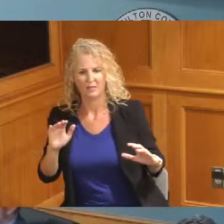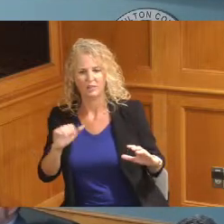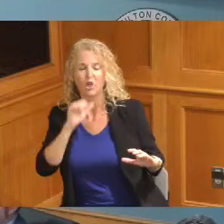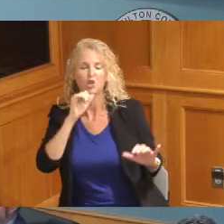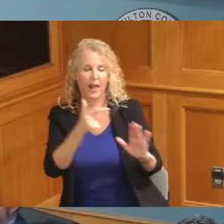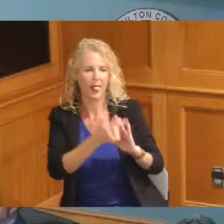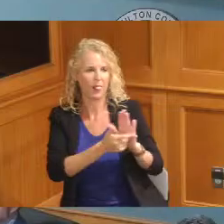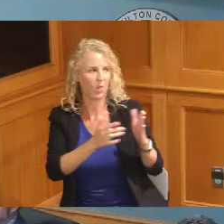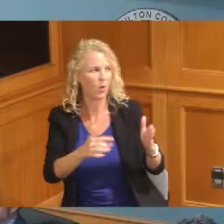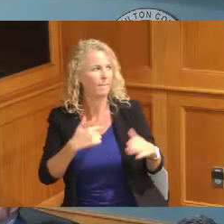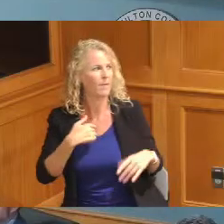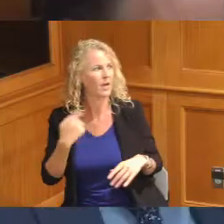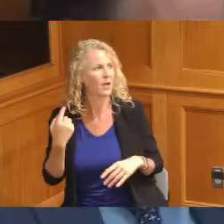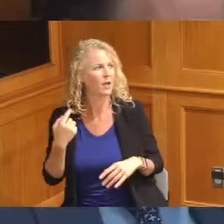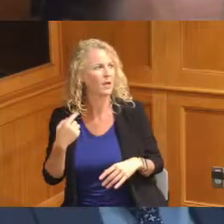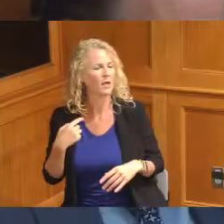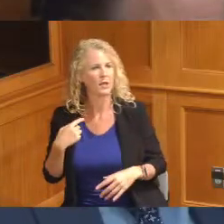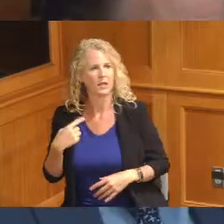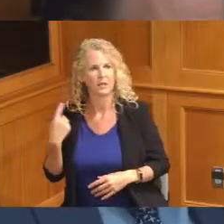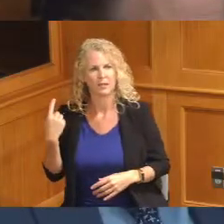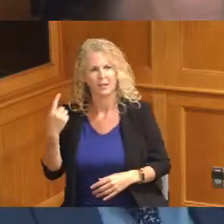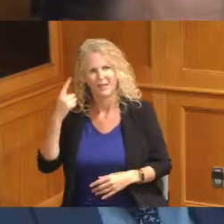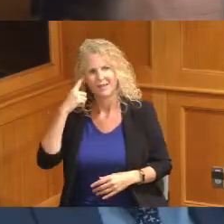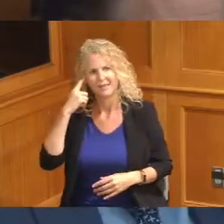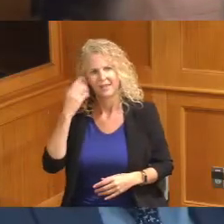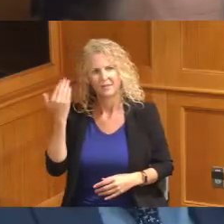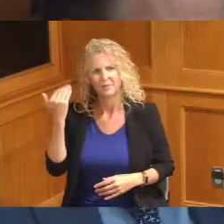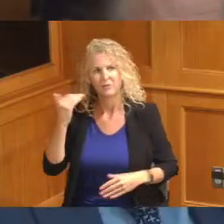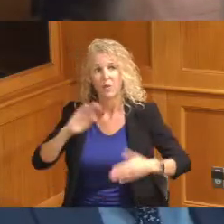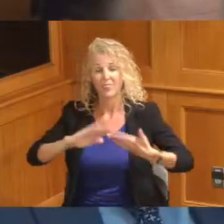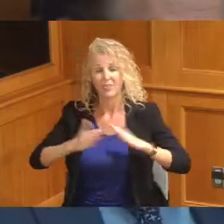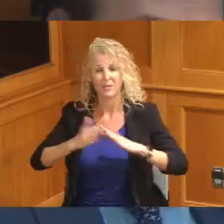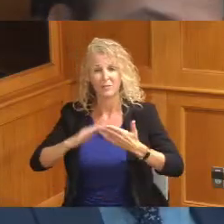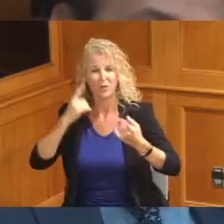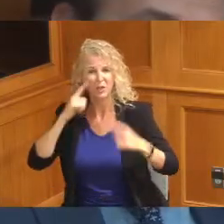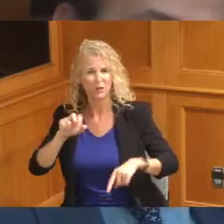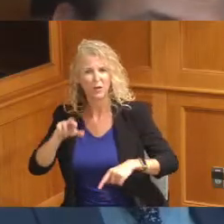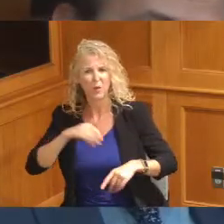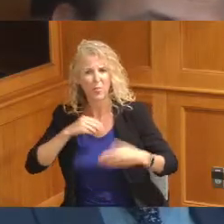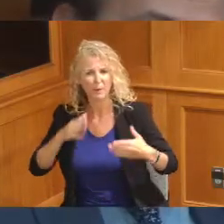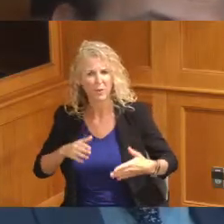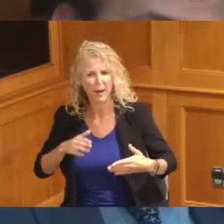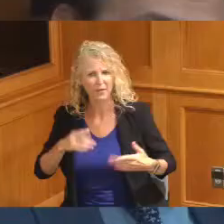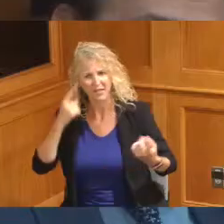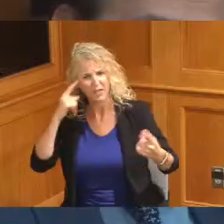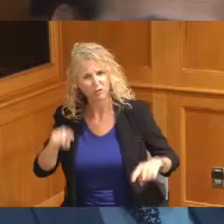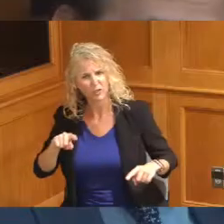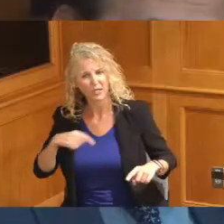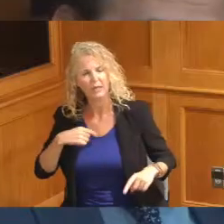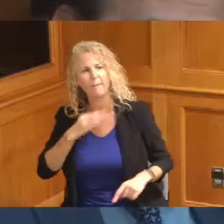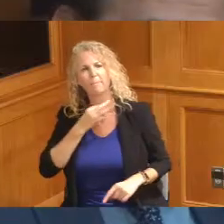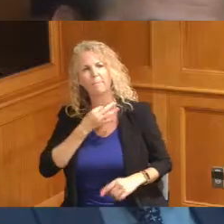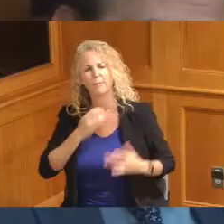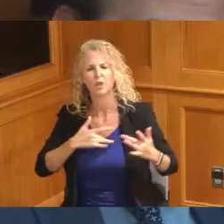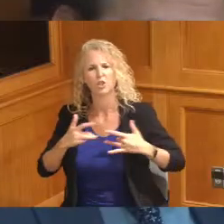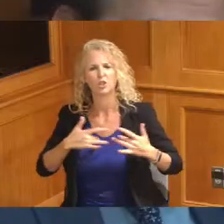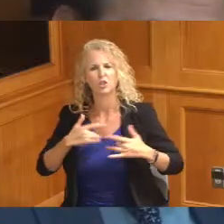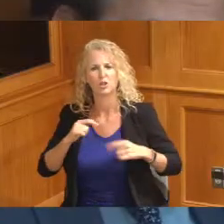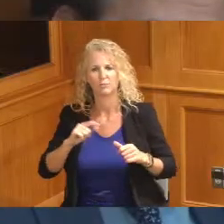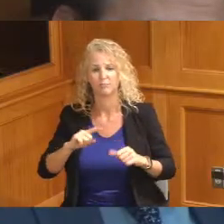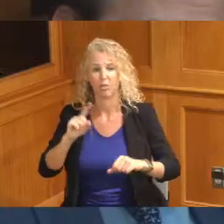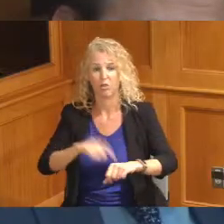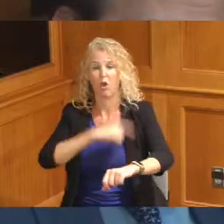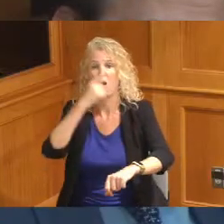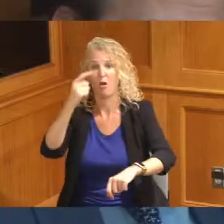not a lawyer, but I do, because it was said like the community is for it or the homeowners or what have you. I'm just concerned about long